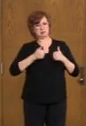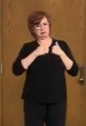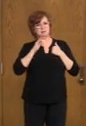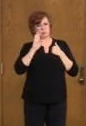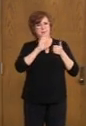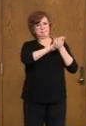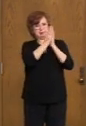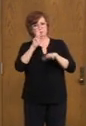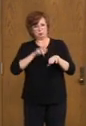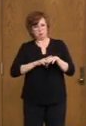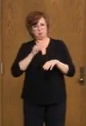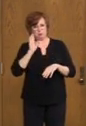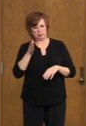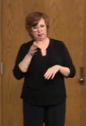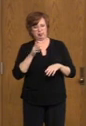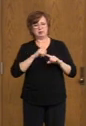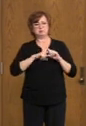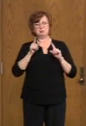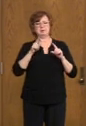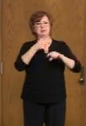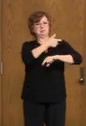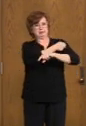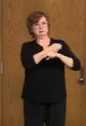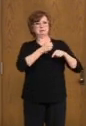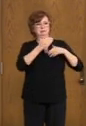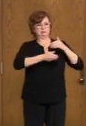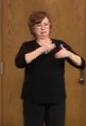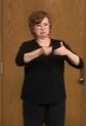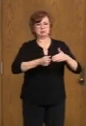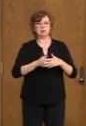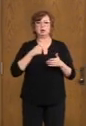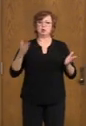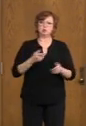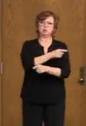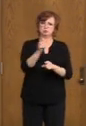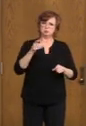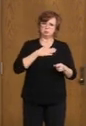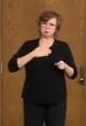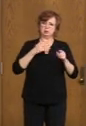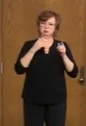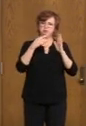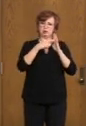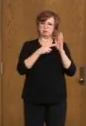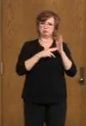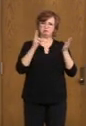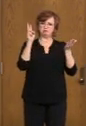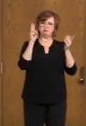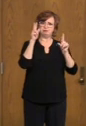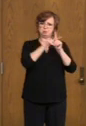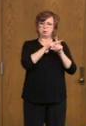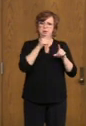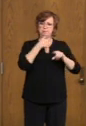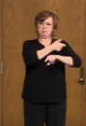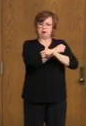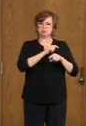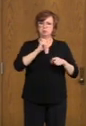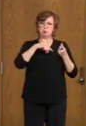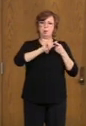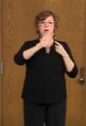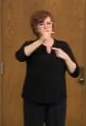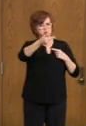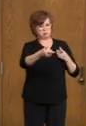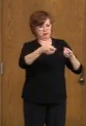encourage everyone to sign up to get vaccinated as soon as it is your turn, and to continue, in the meantime, to follow all the public health